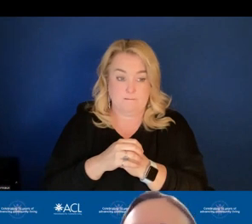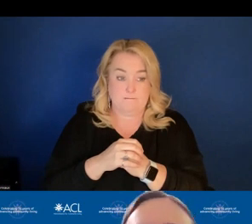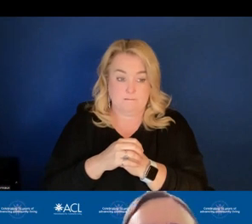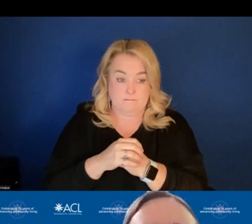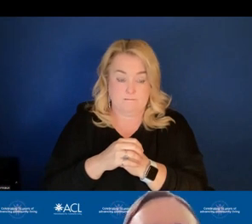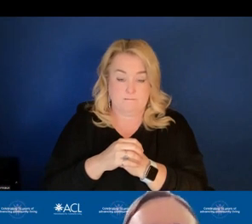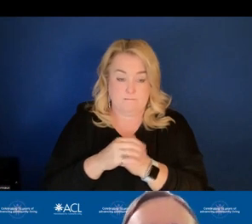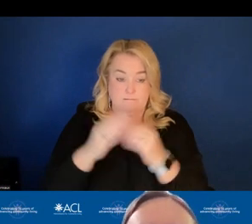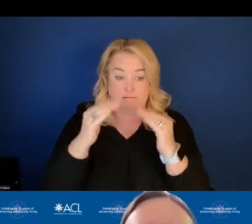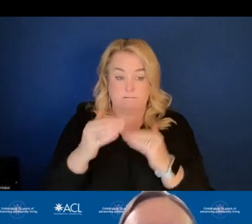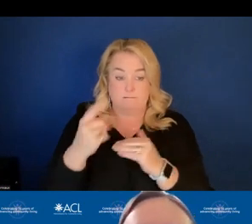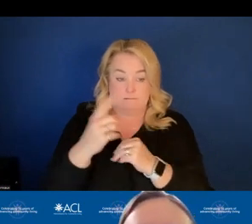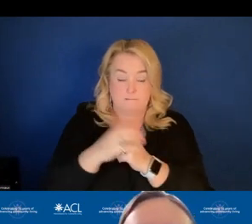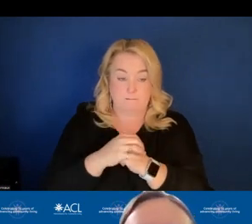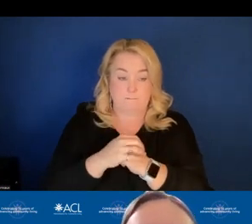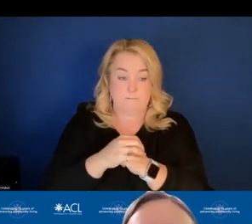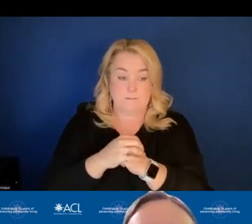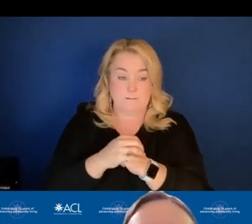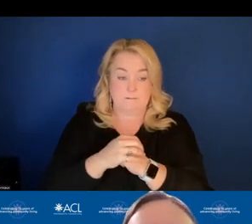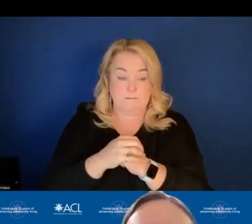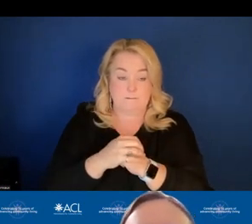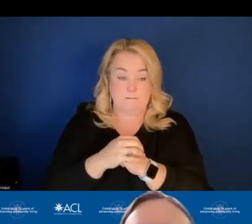Oh, you can go to the next slide.